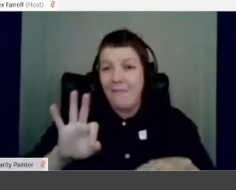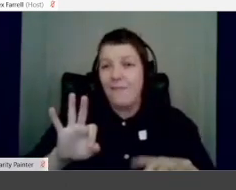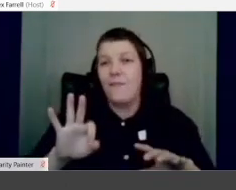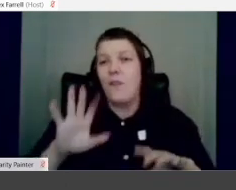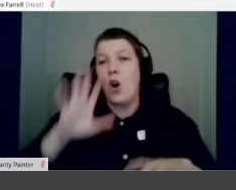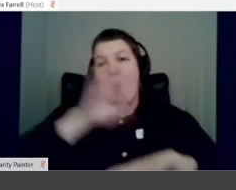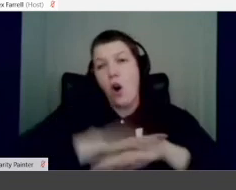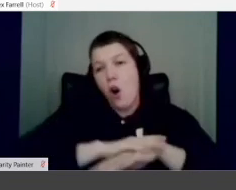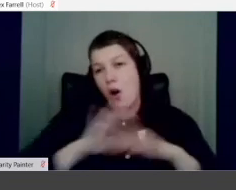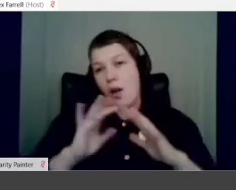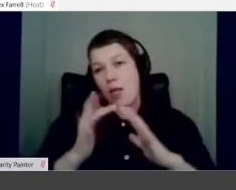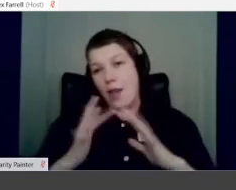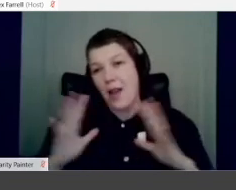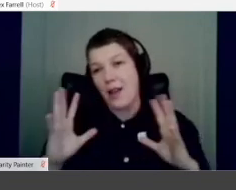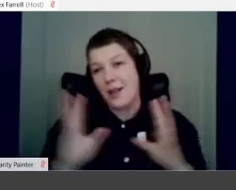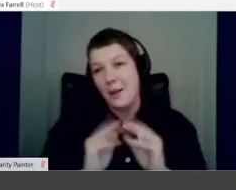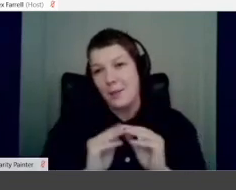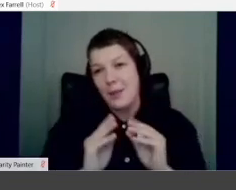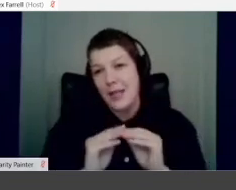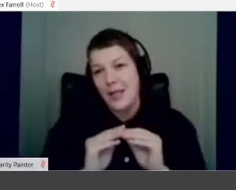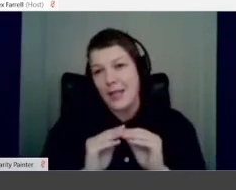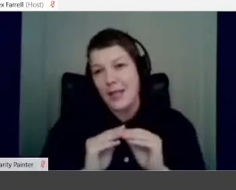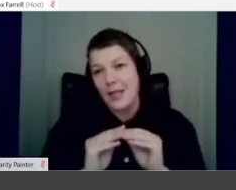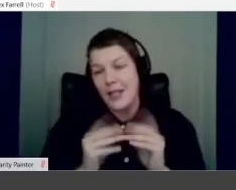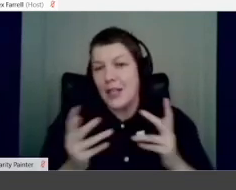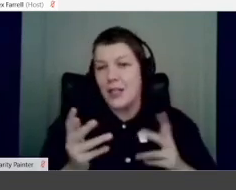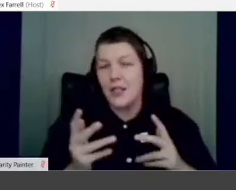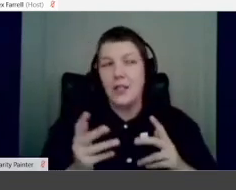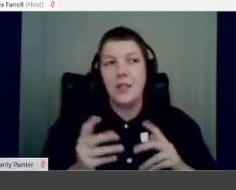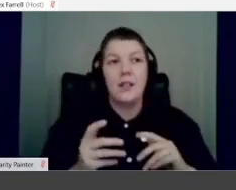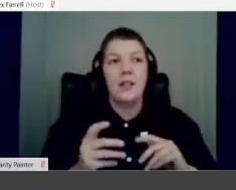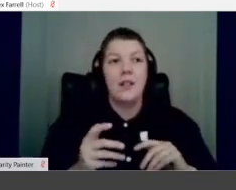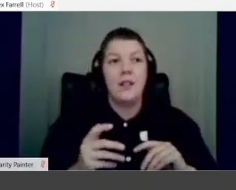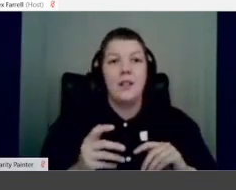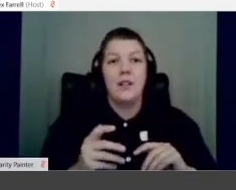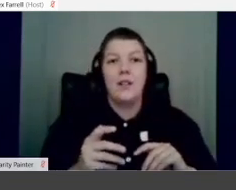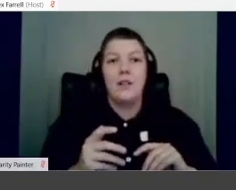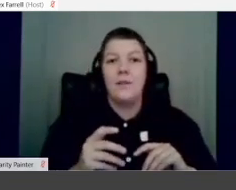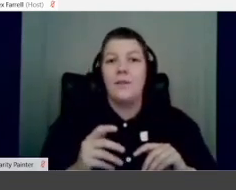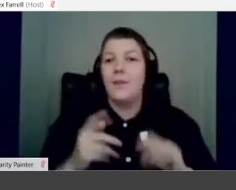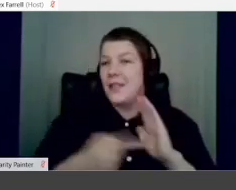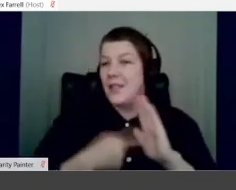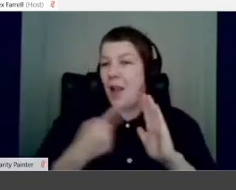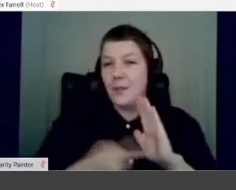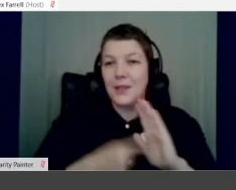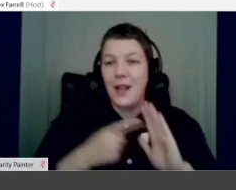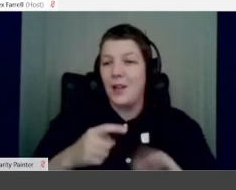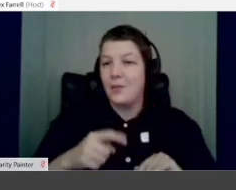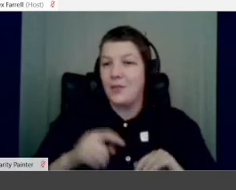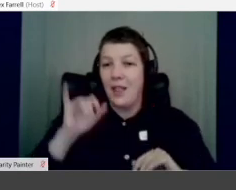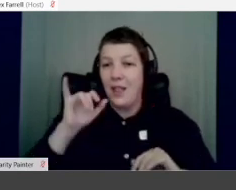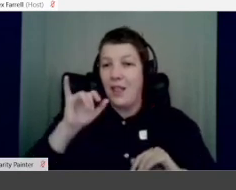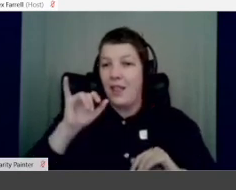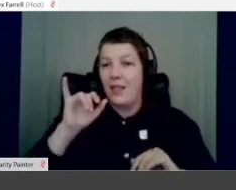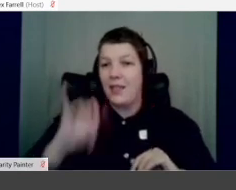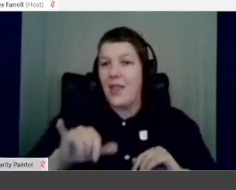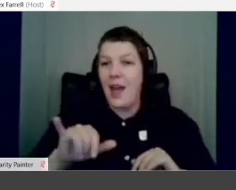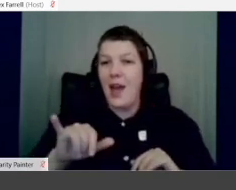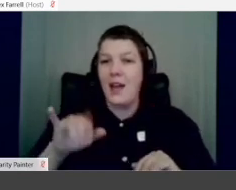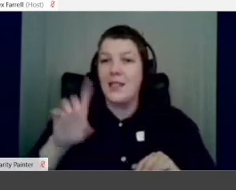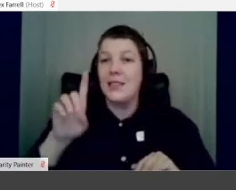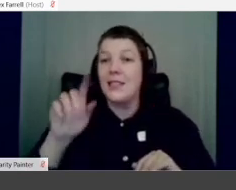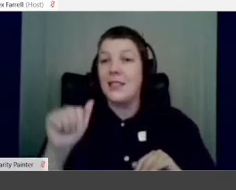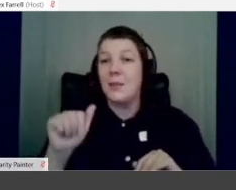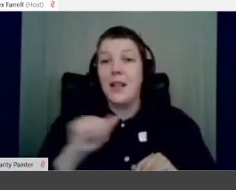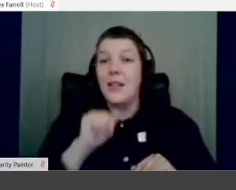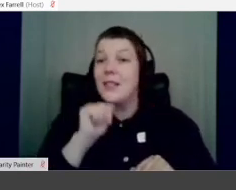how do you do that when it's not an obvious physical disability.